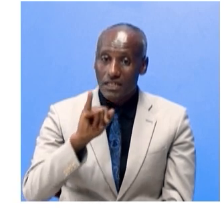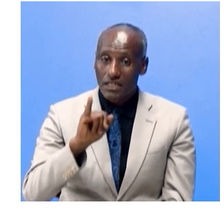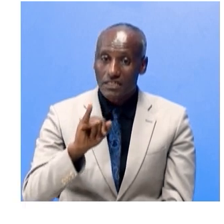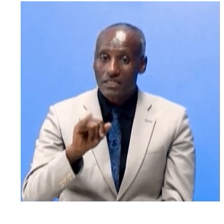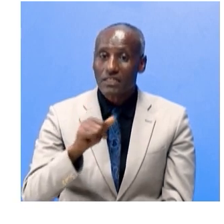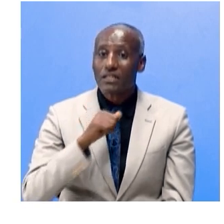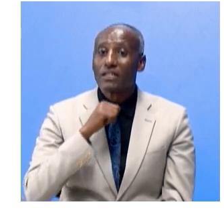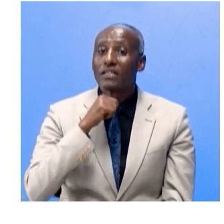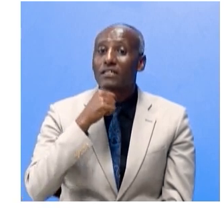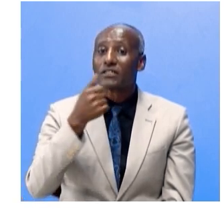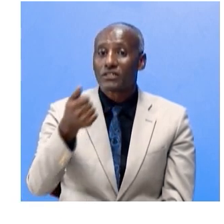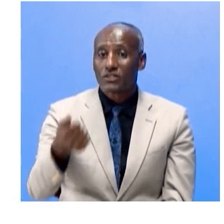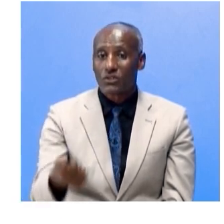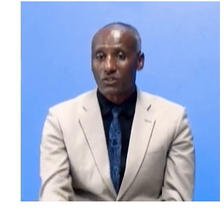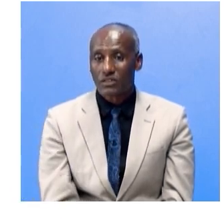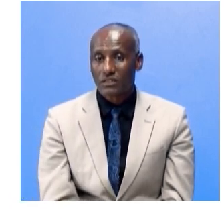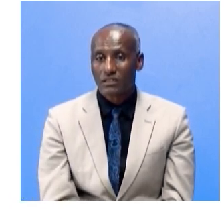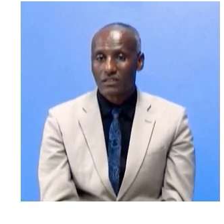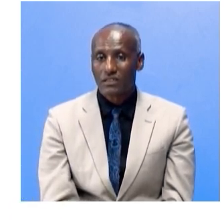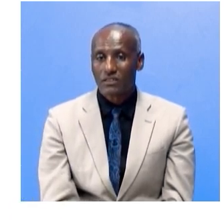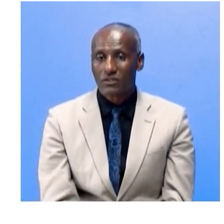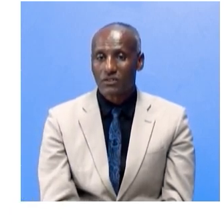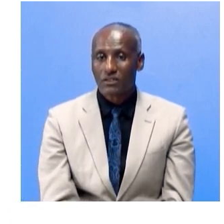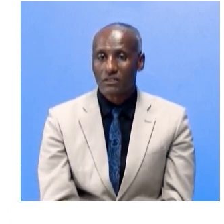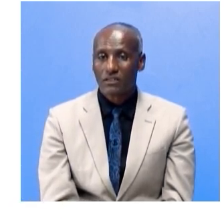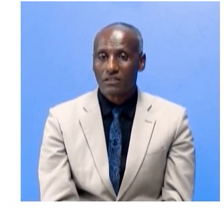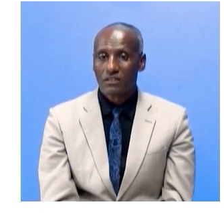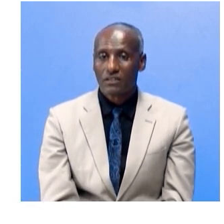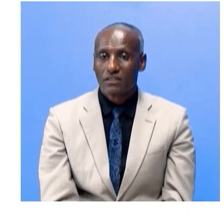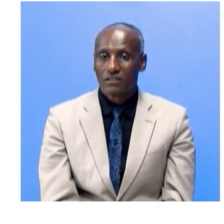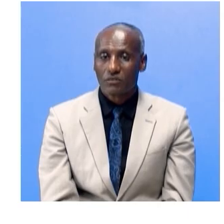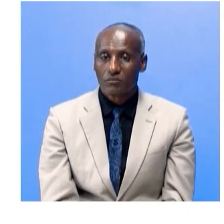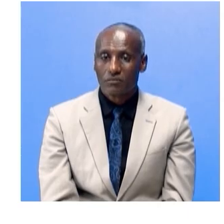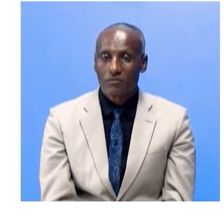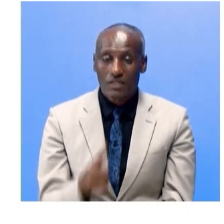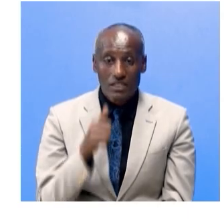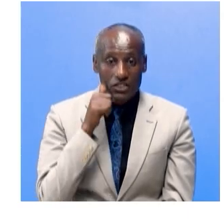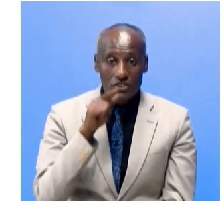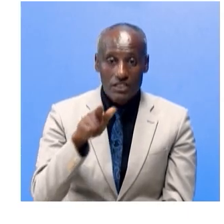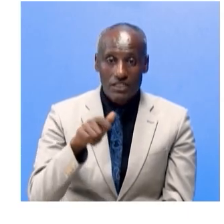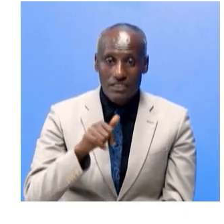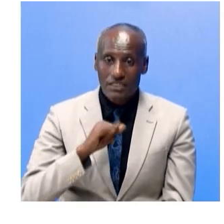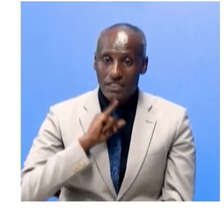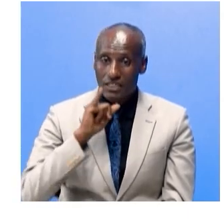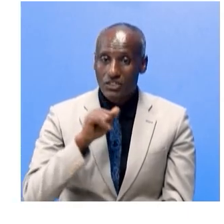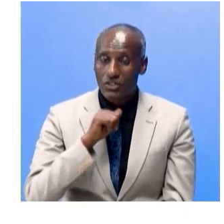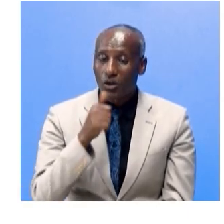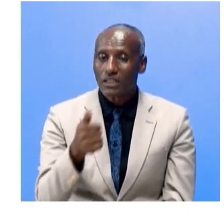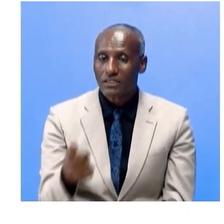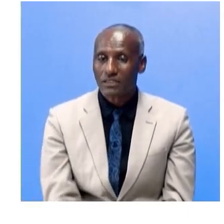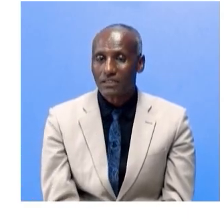or she is not or she isn't. It's possible because that is contracted forms. She isn't